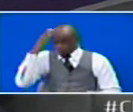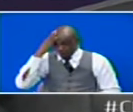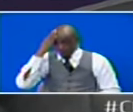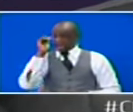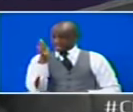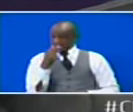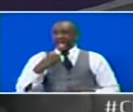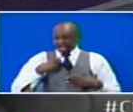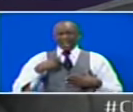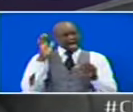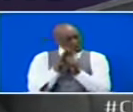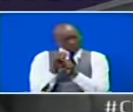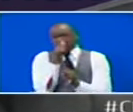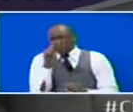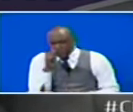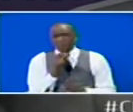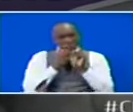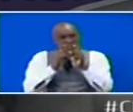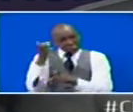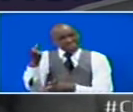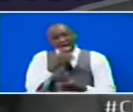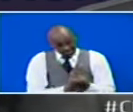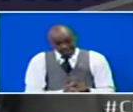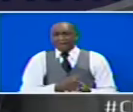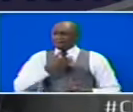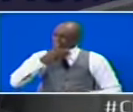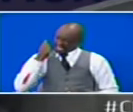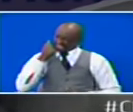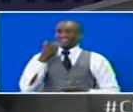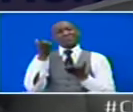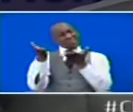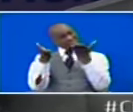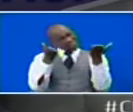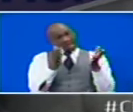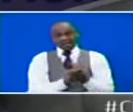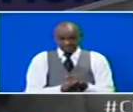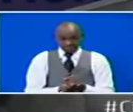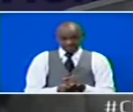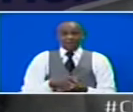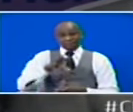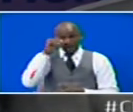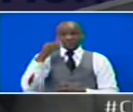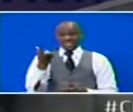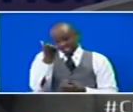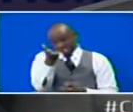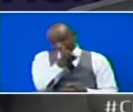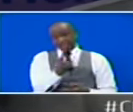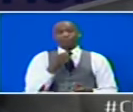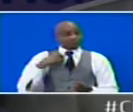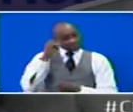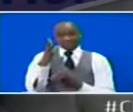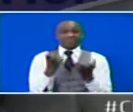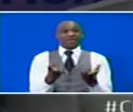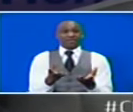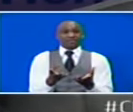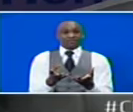Kenya has a lot of hidden treasures. The best kept secrets are to be found in our gemstones, whether they've